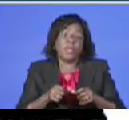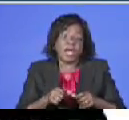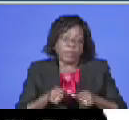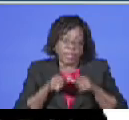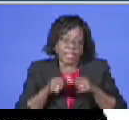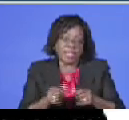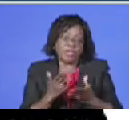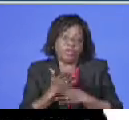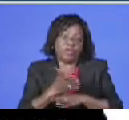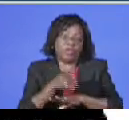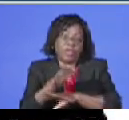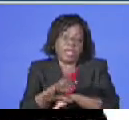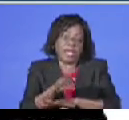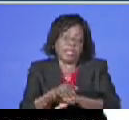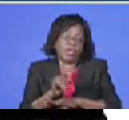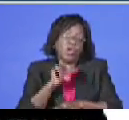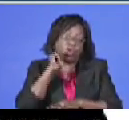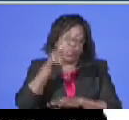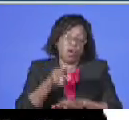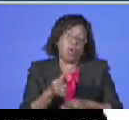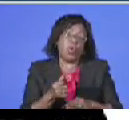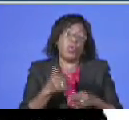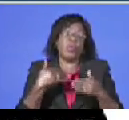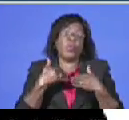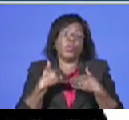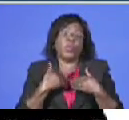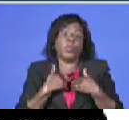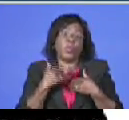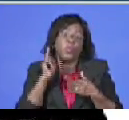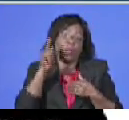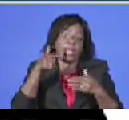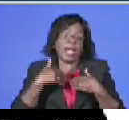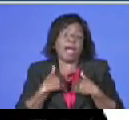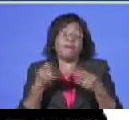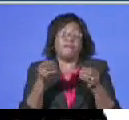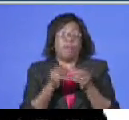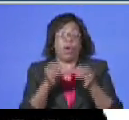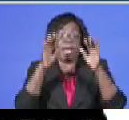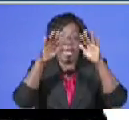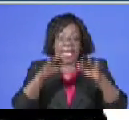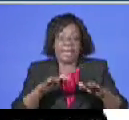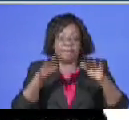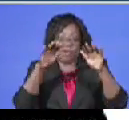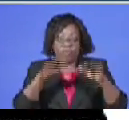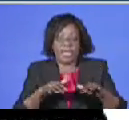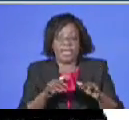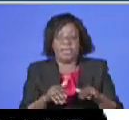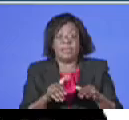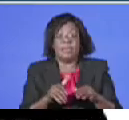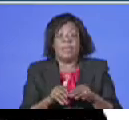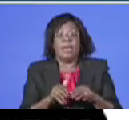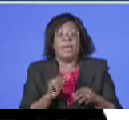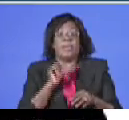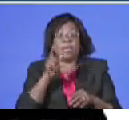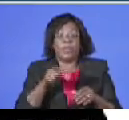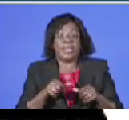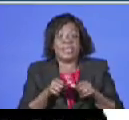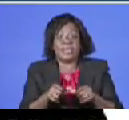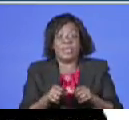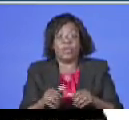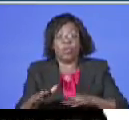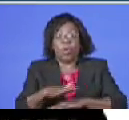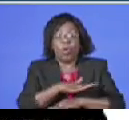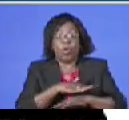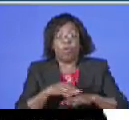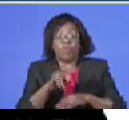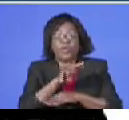tonight. Tomorrow we expect the more heavy stuff to develop in the northwest Bahamas as that area of low pressure develops, and that will continue over